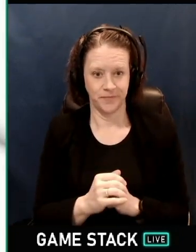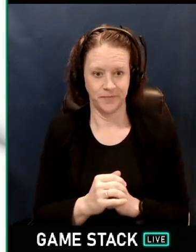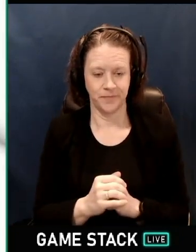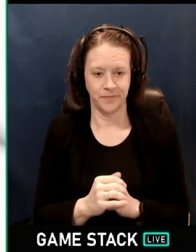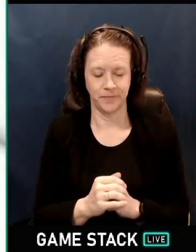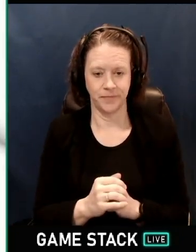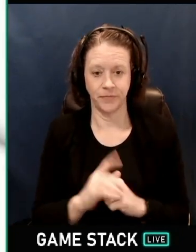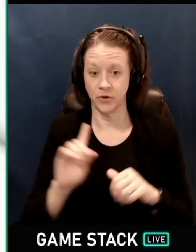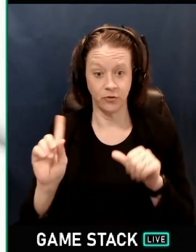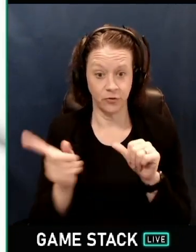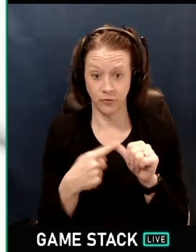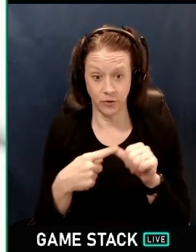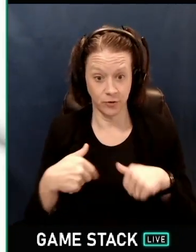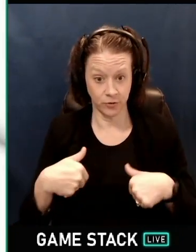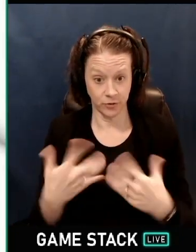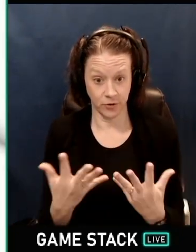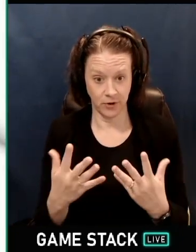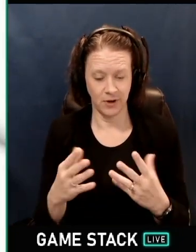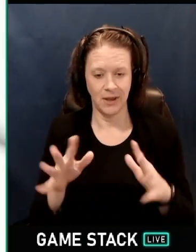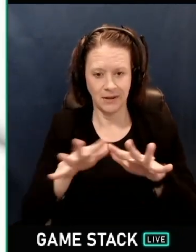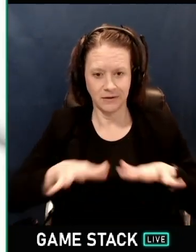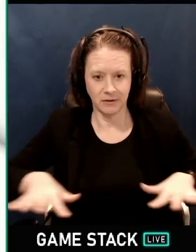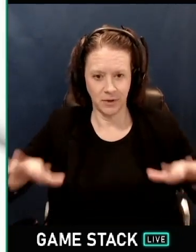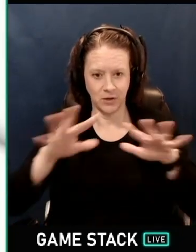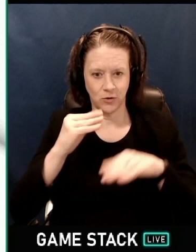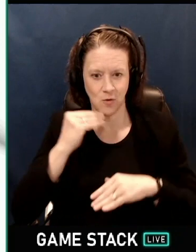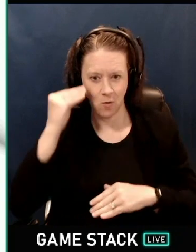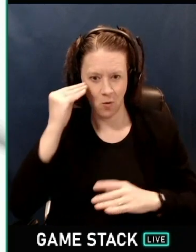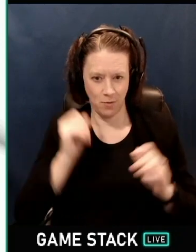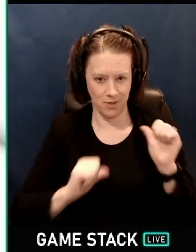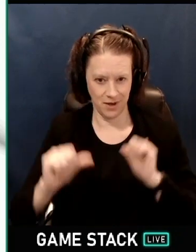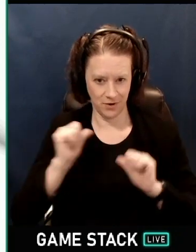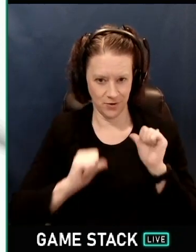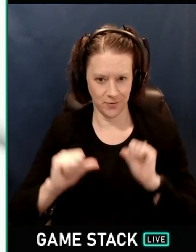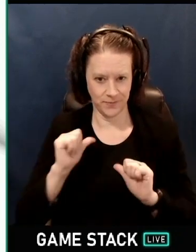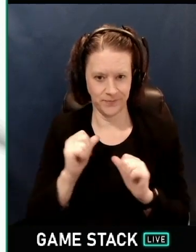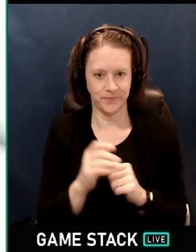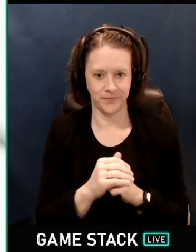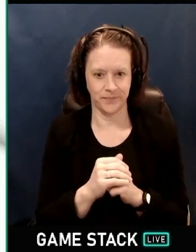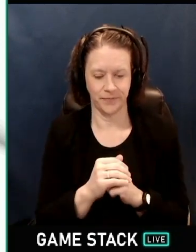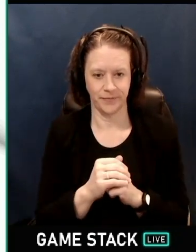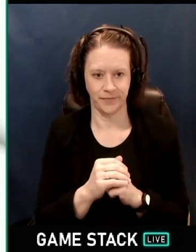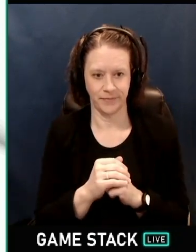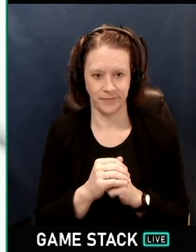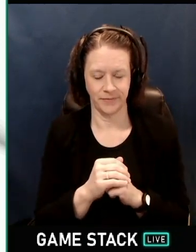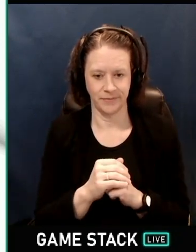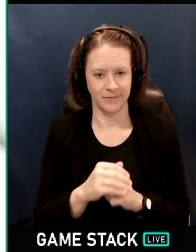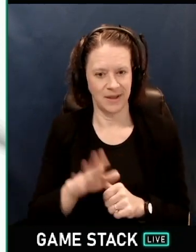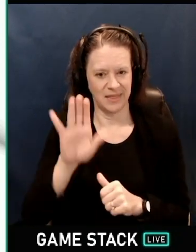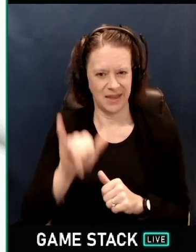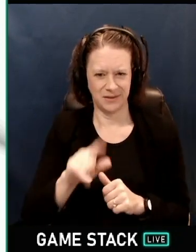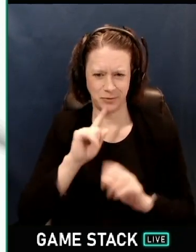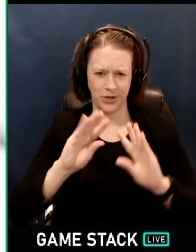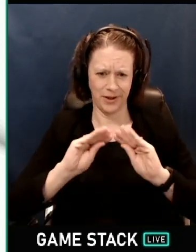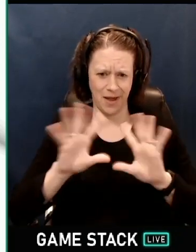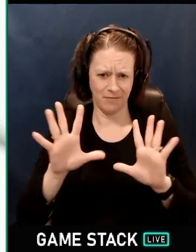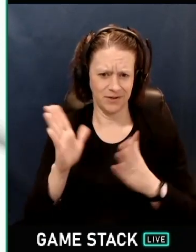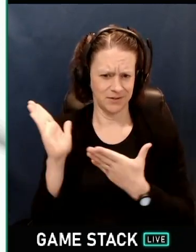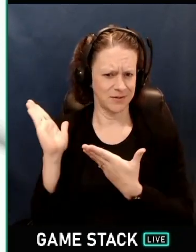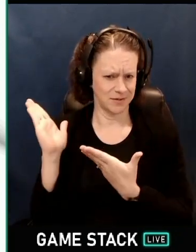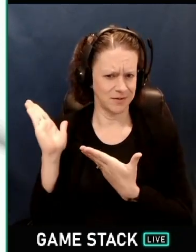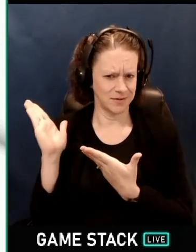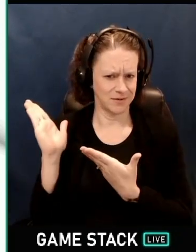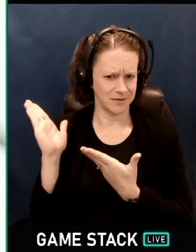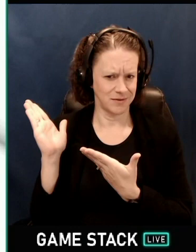First is spatial home theater. This is pretty straightforward. You know, we're all used